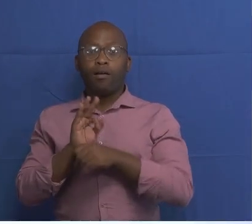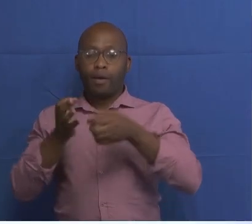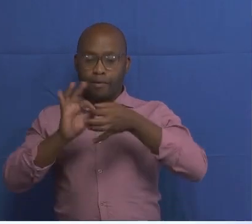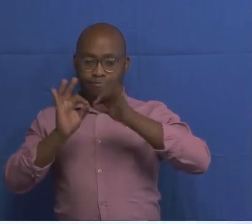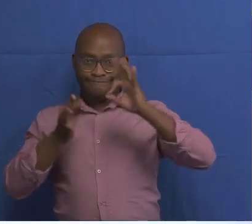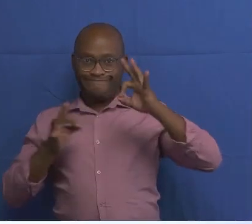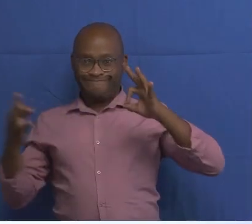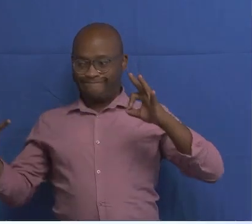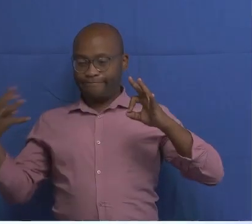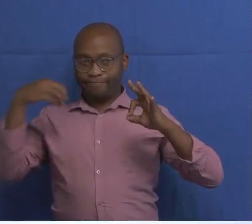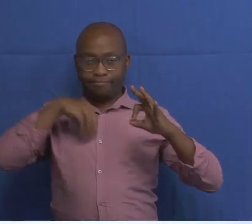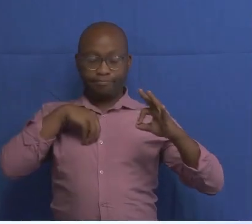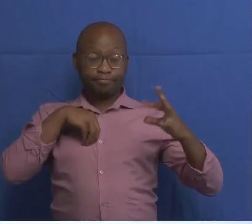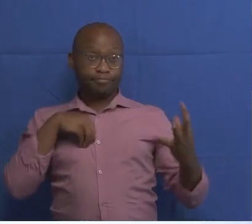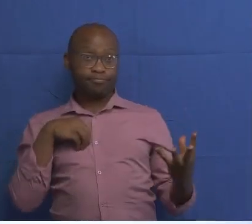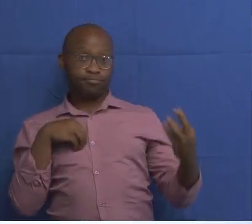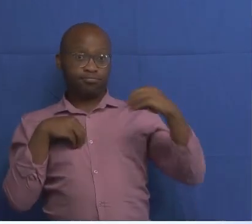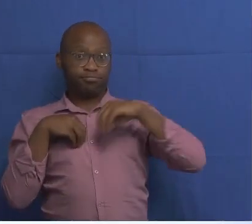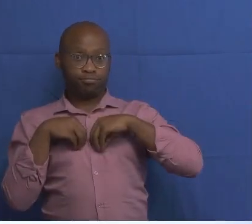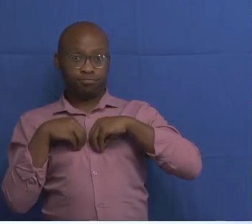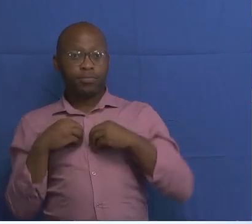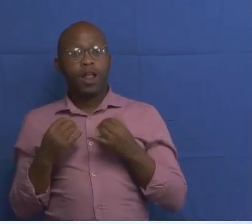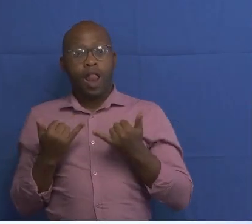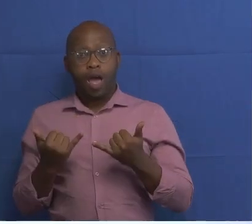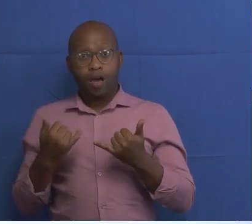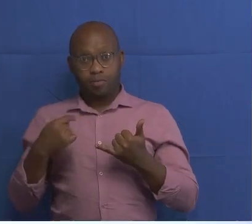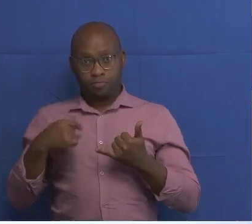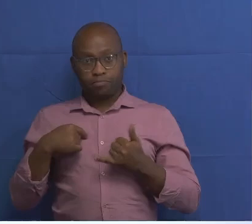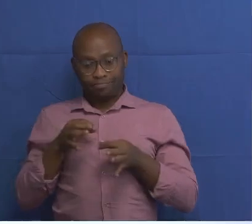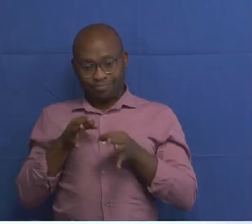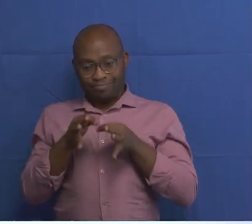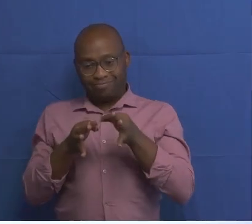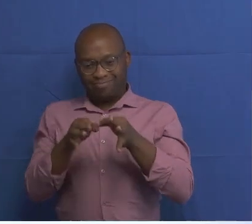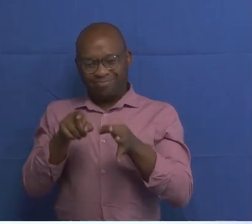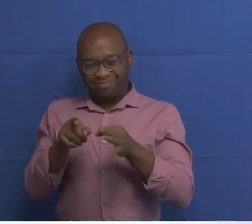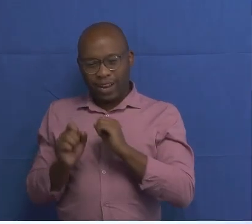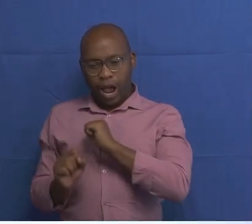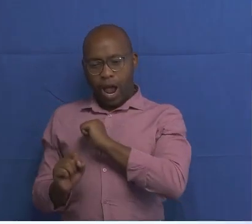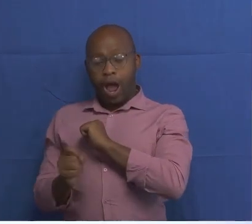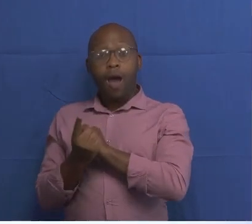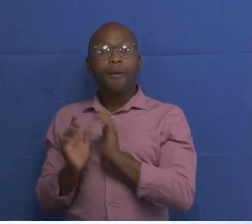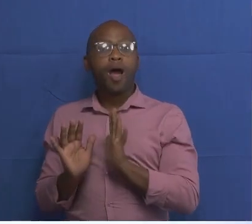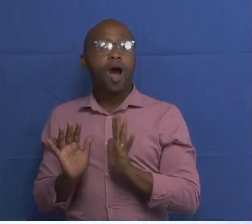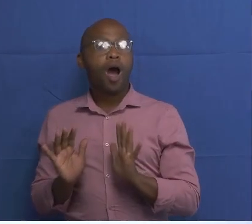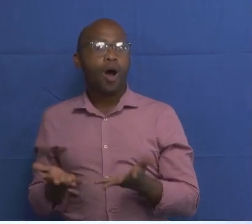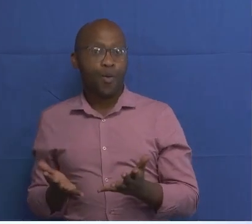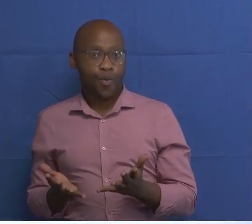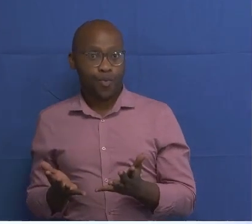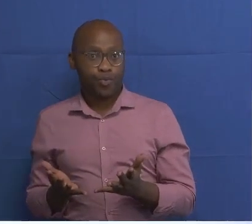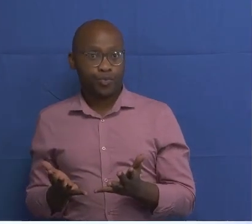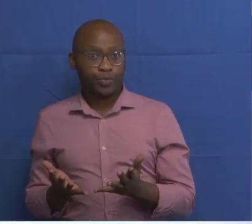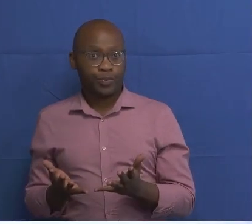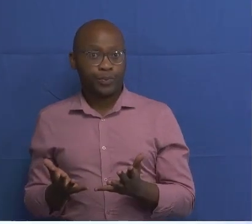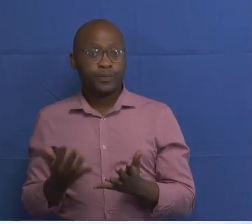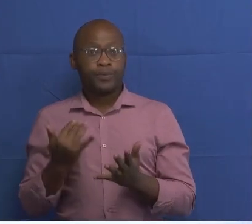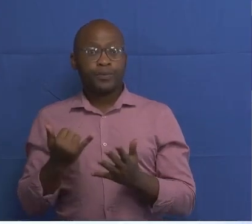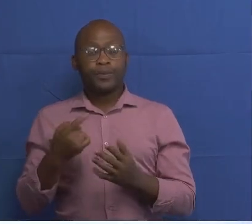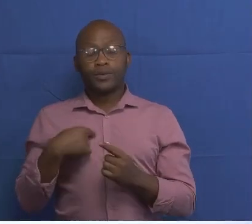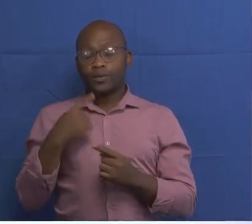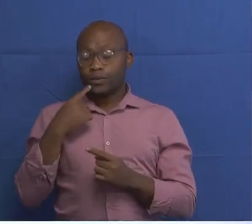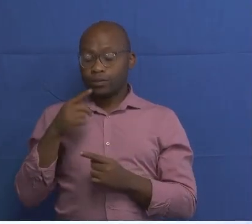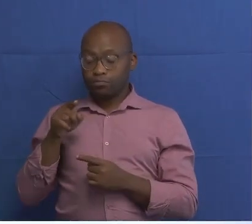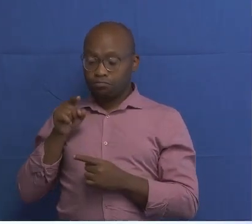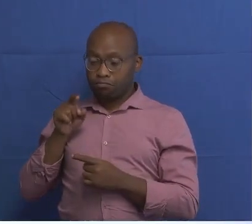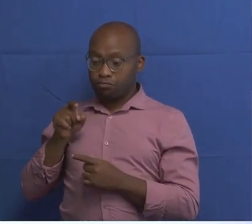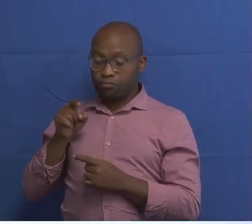we are going to be unpacking how this happens. Okay, and then now over here on our far right, we have